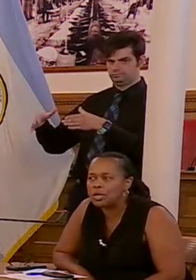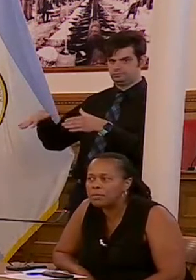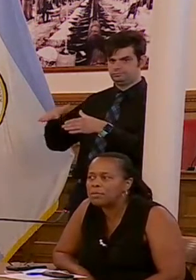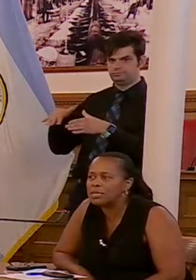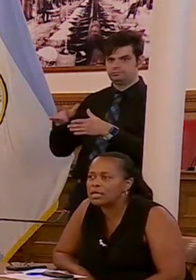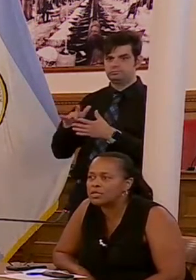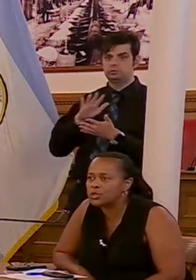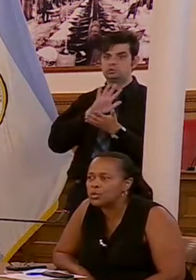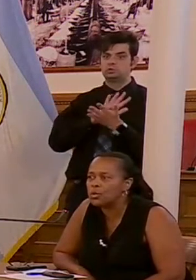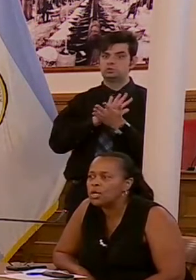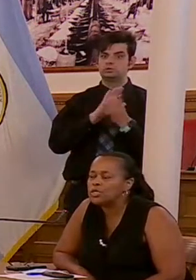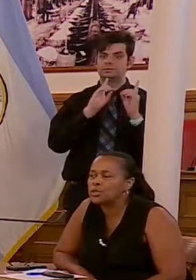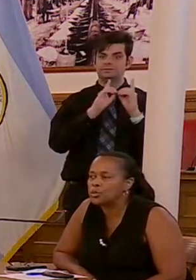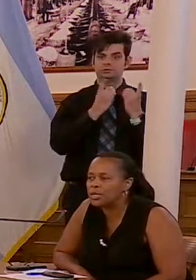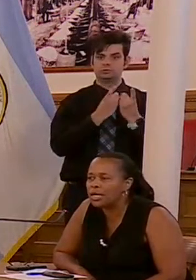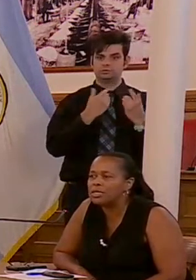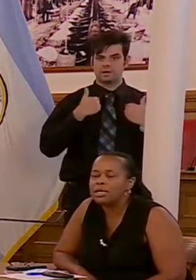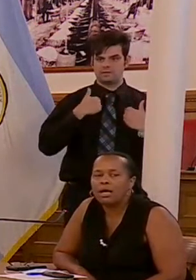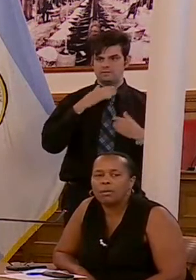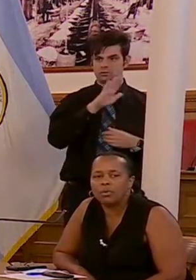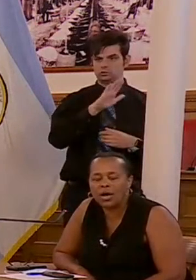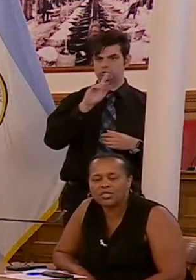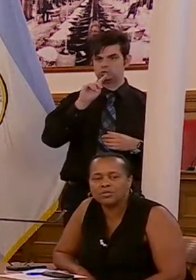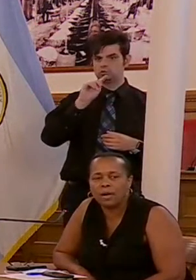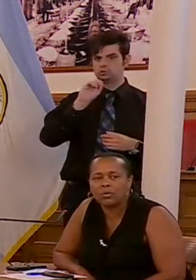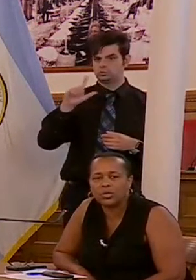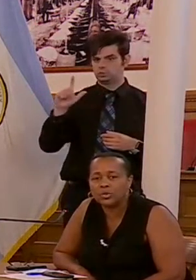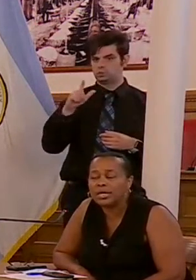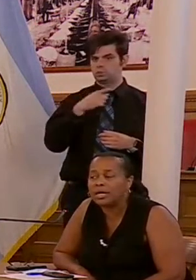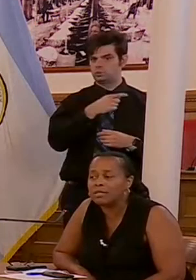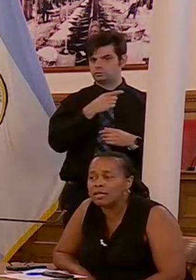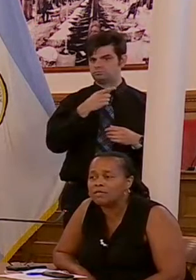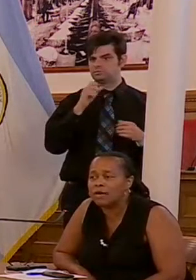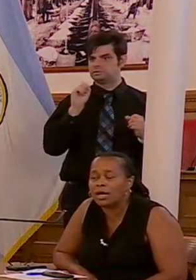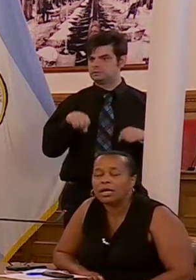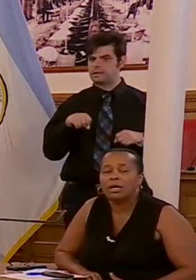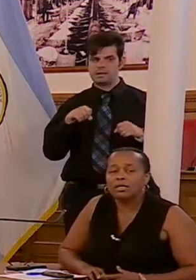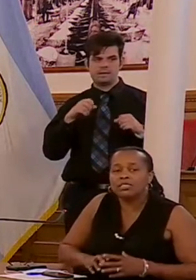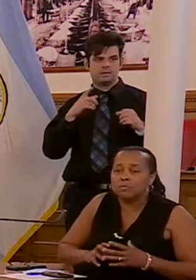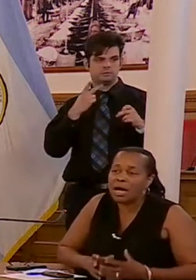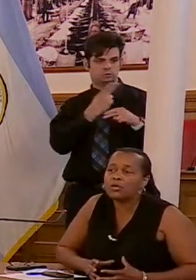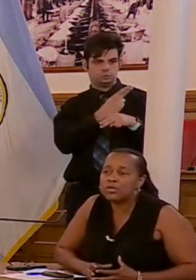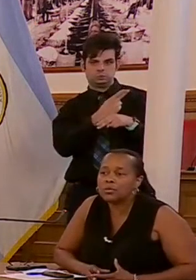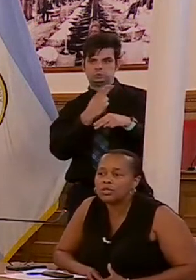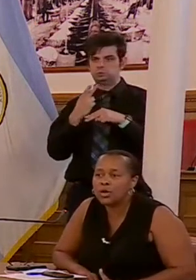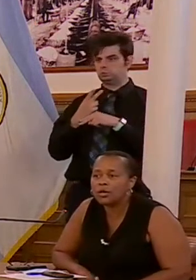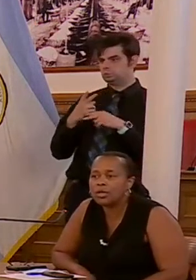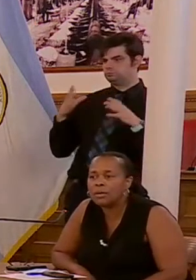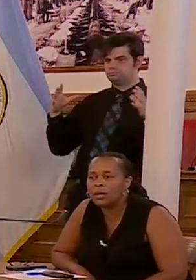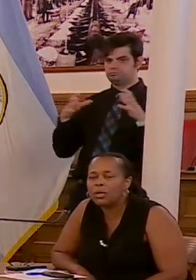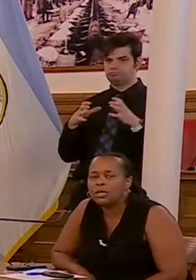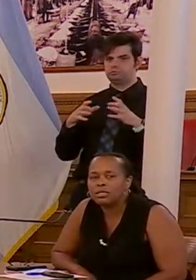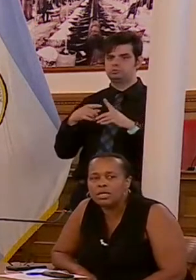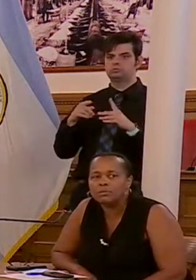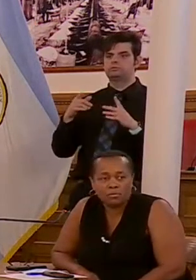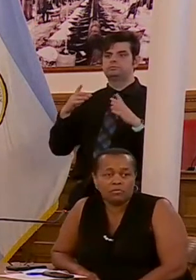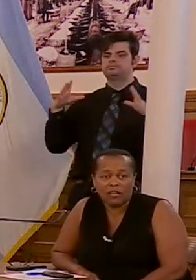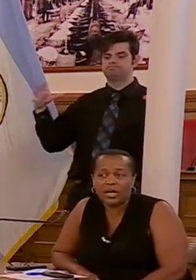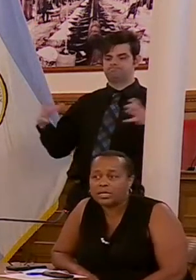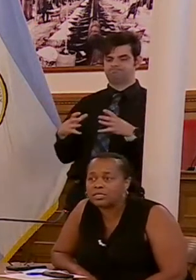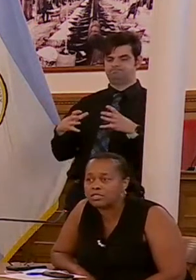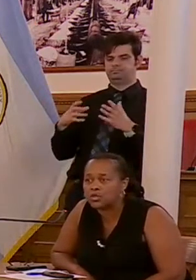how to implement that tool to create a process by which we can identify. These models that we're talking about